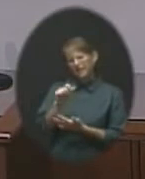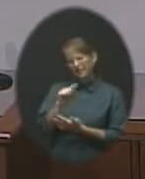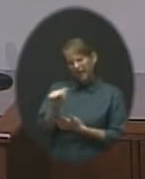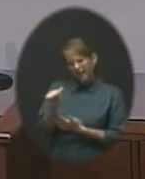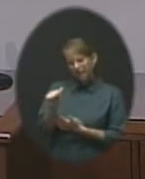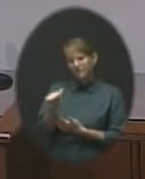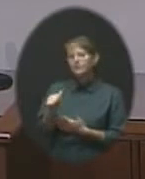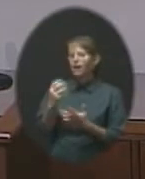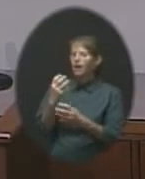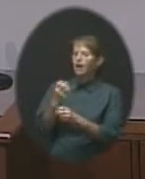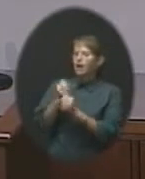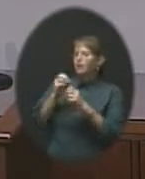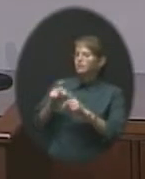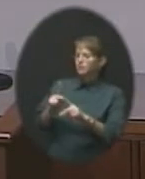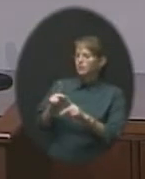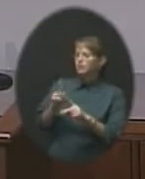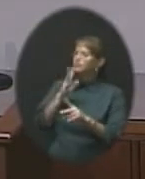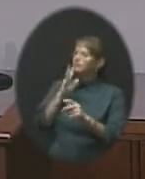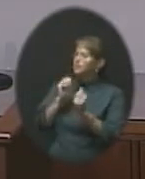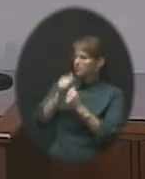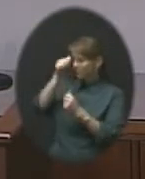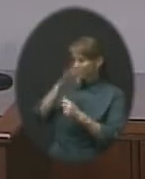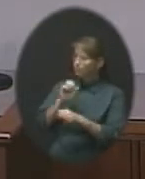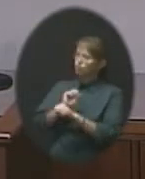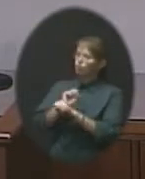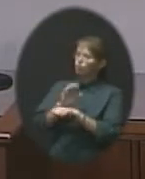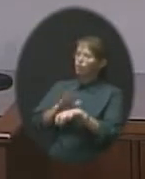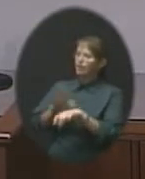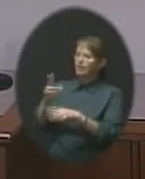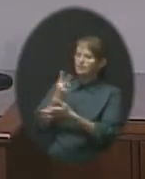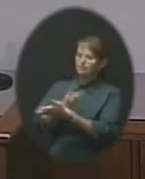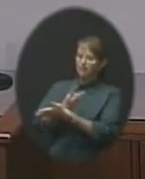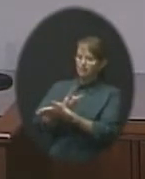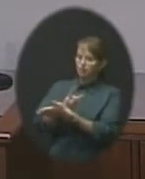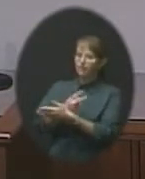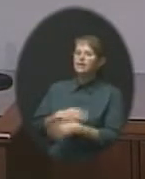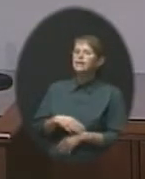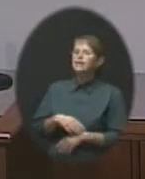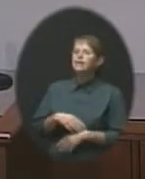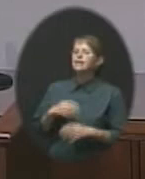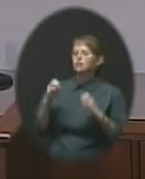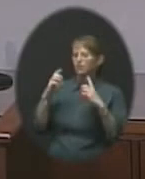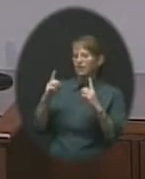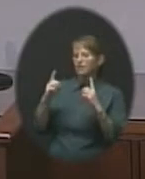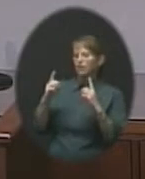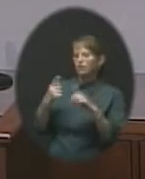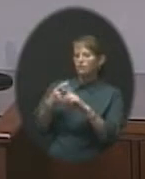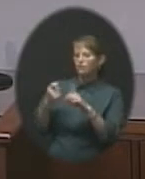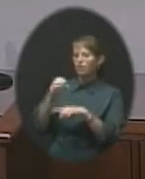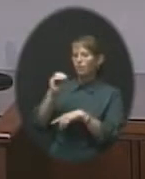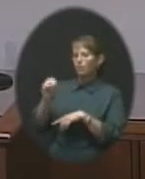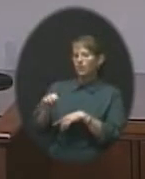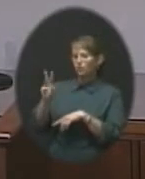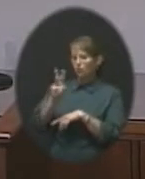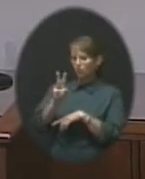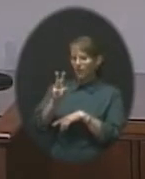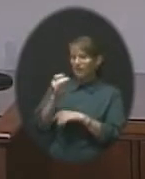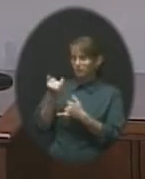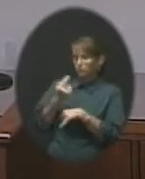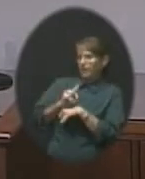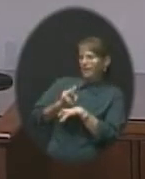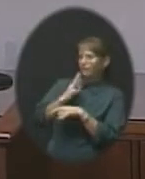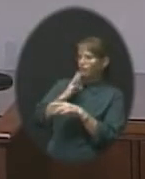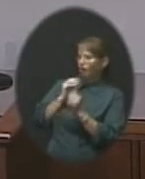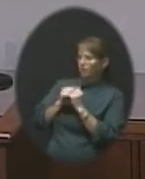with a gentleman that's working on his doctorate, and he's one of our educators from Olathe Northwest just today. And I talked about, you know, we